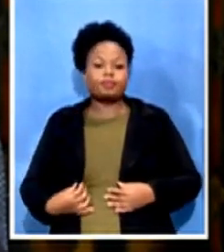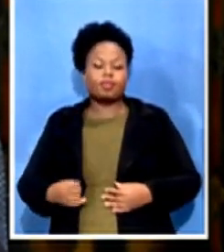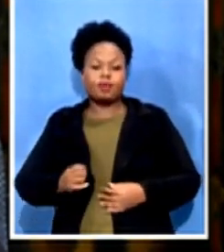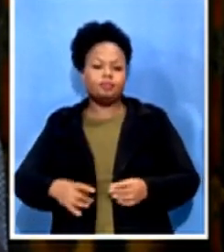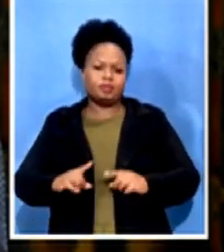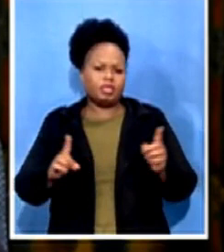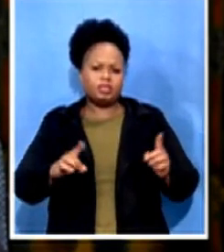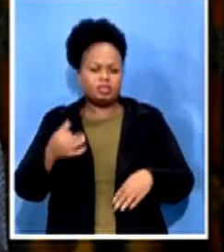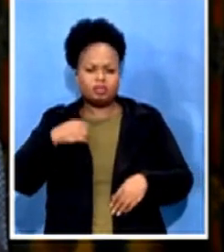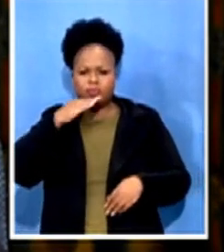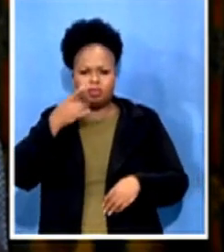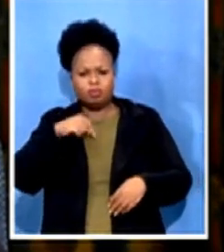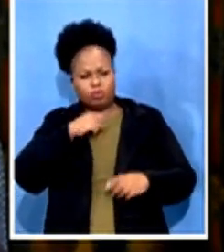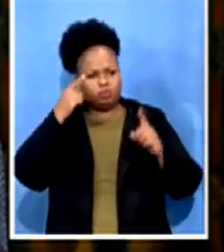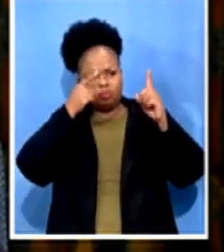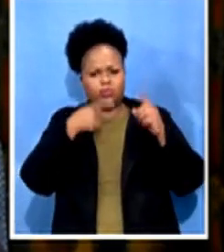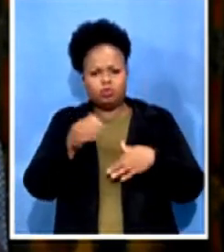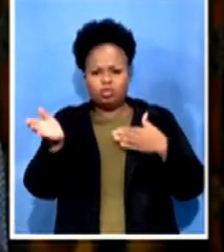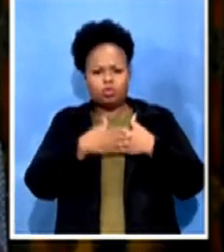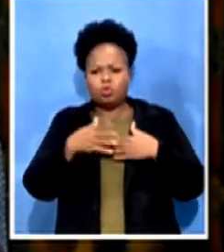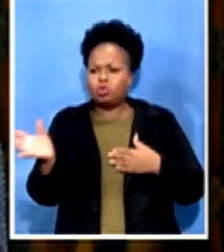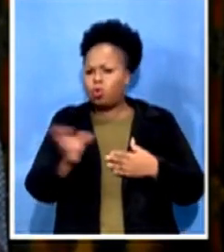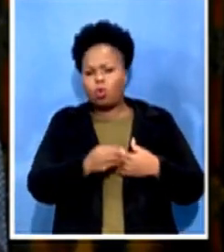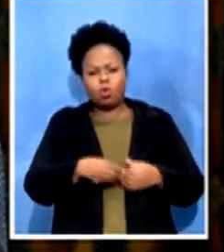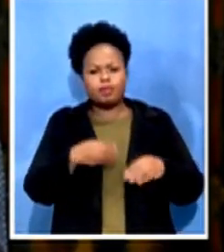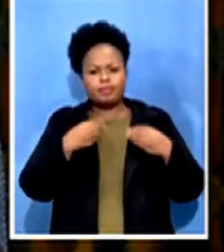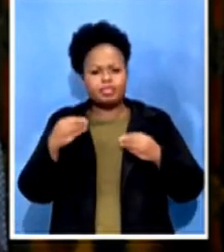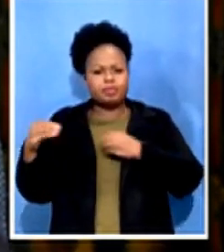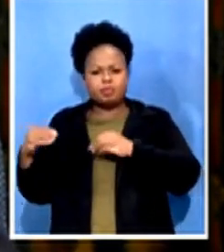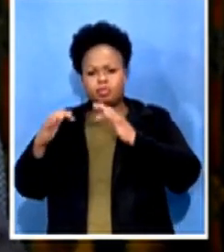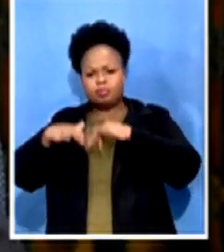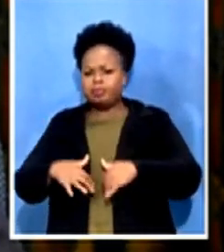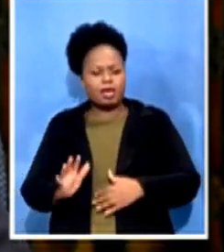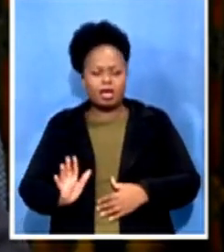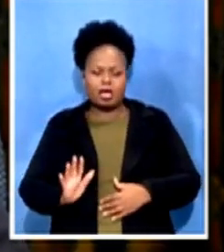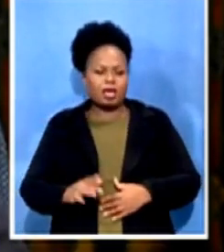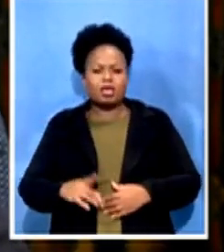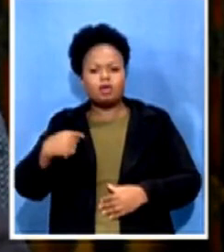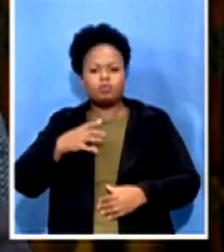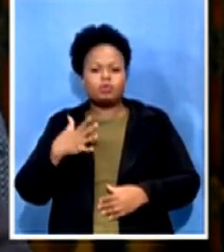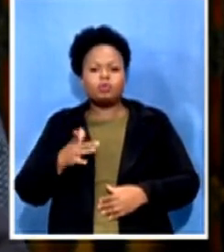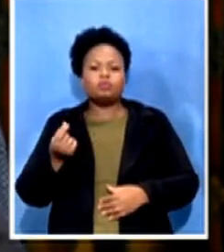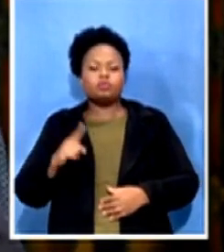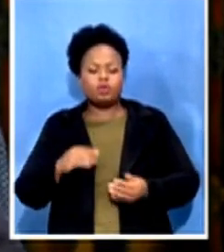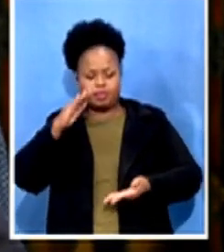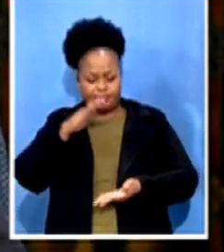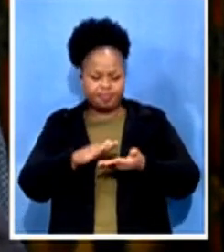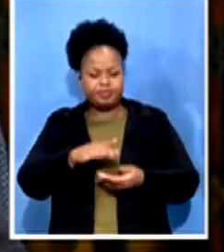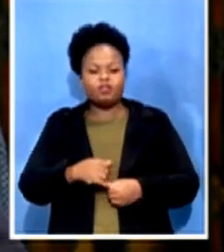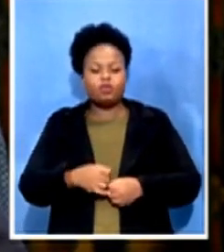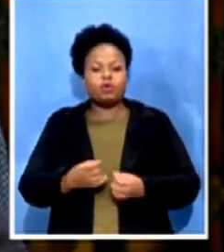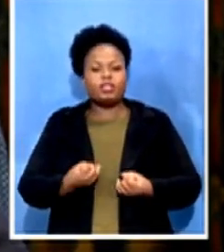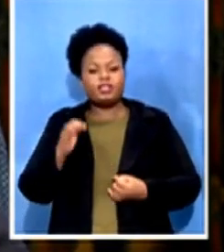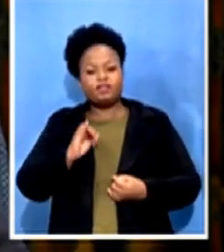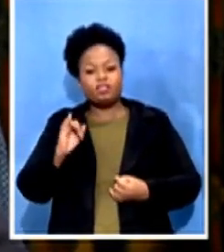down the economy. Our intention is to reduce the spread of the infection and try and help people to be able to continue to